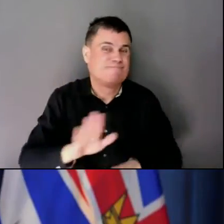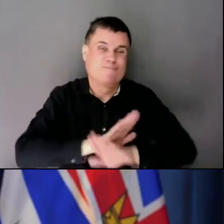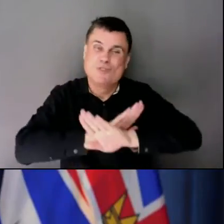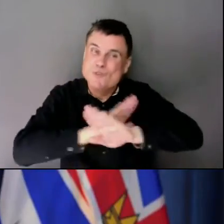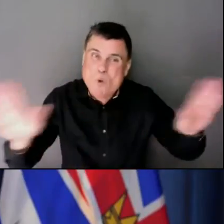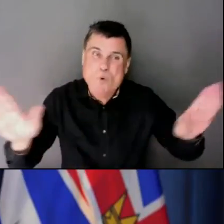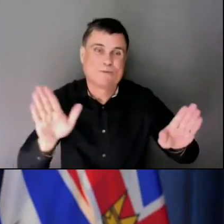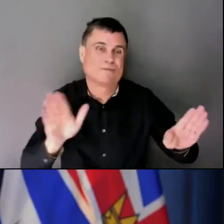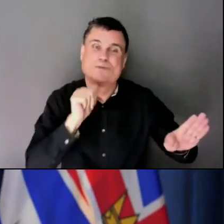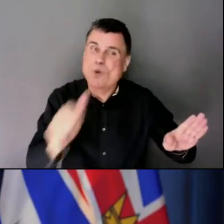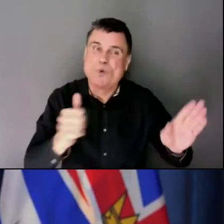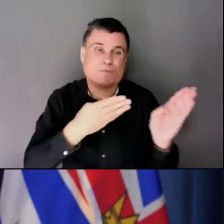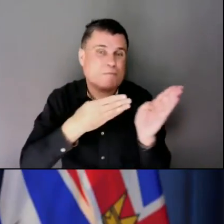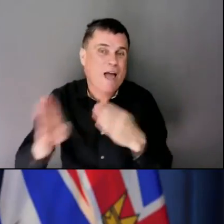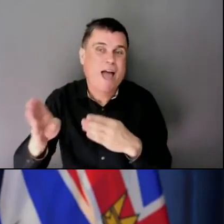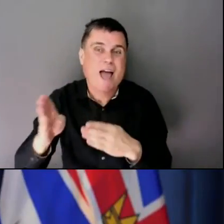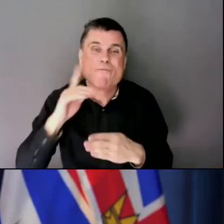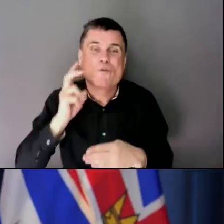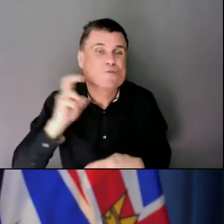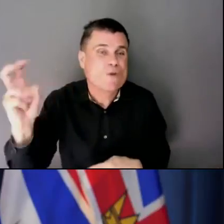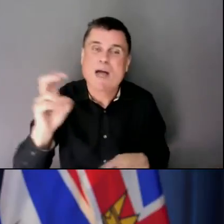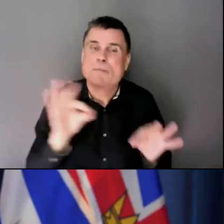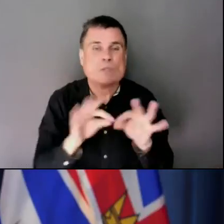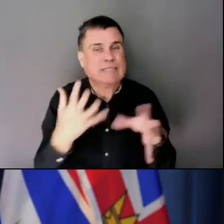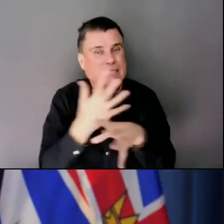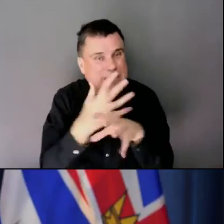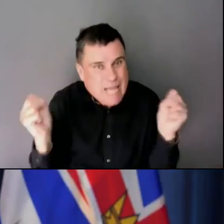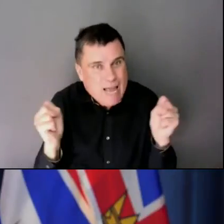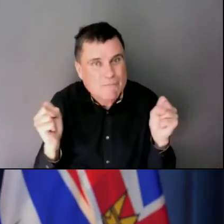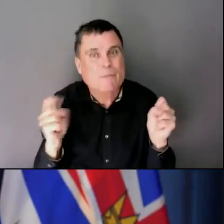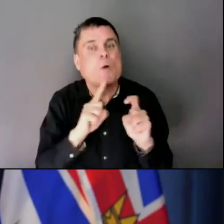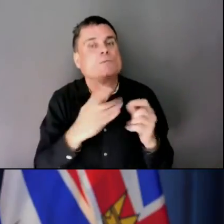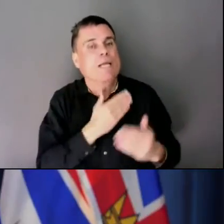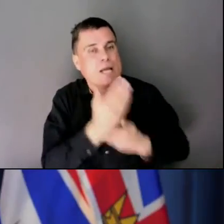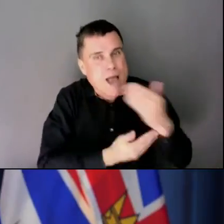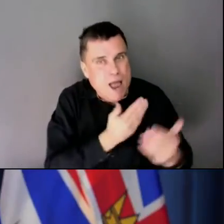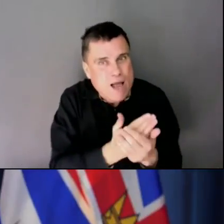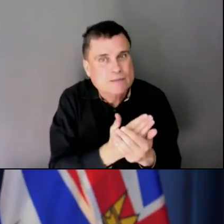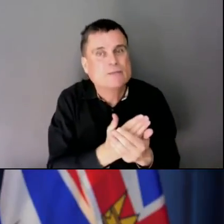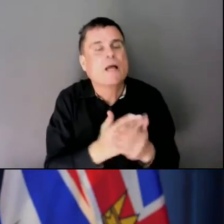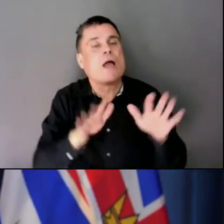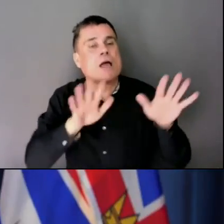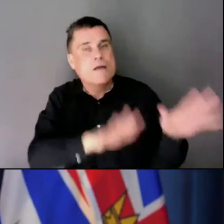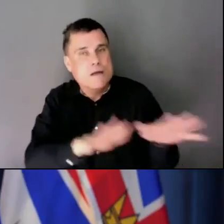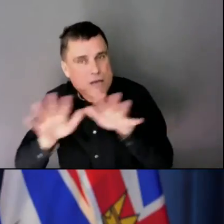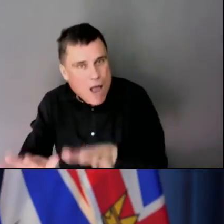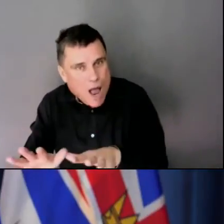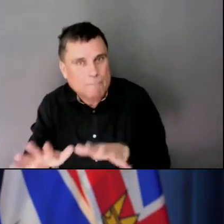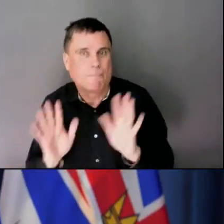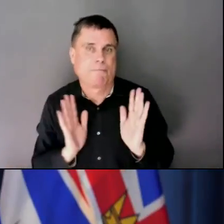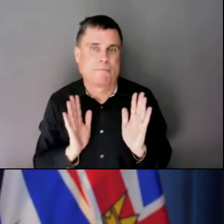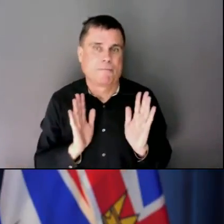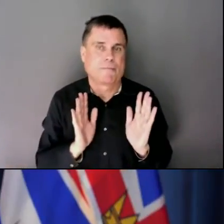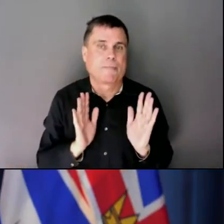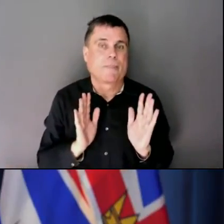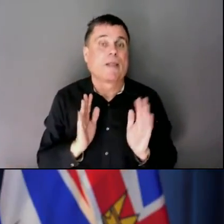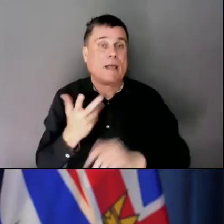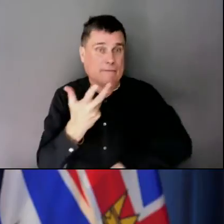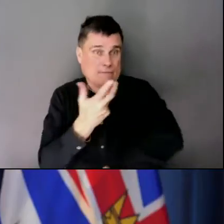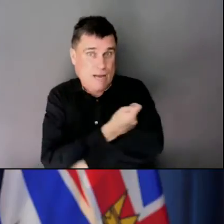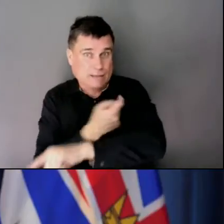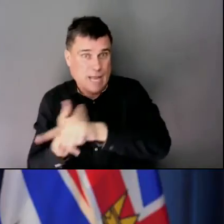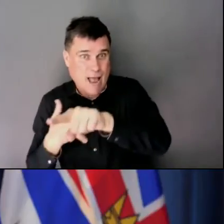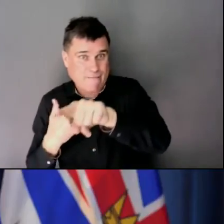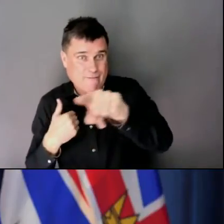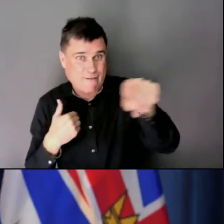being kind, being calm, and as we get more information, as the vaccination program rolls out and we see the impact on